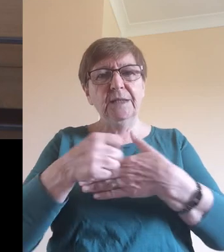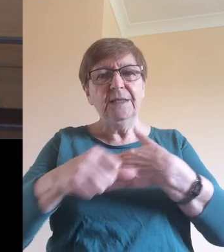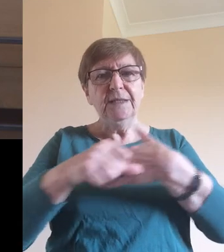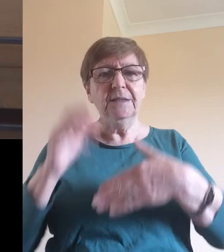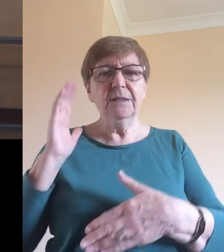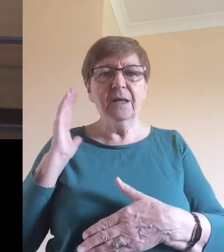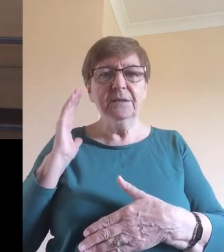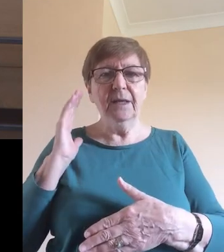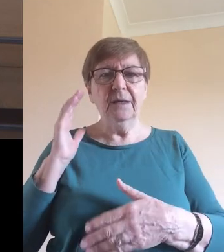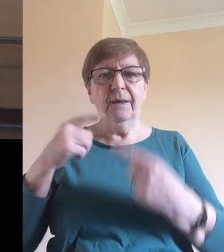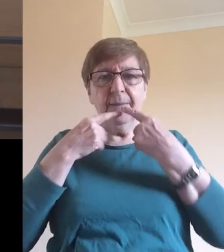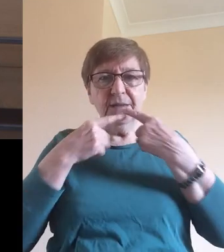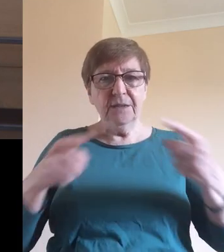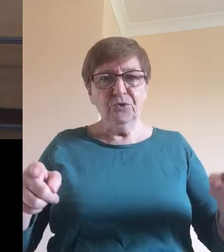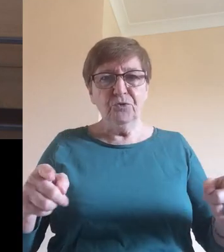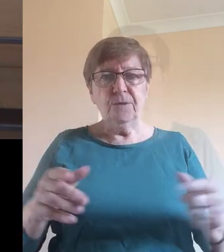message.